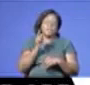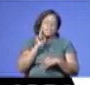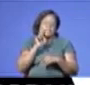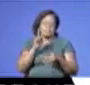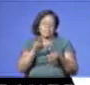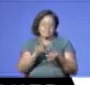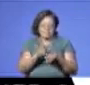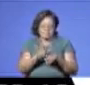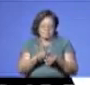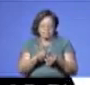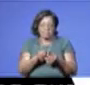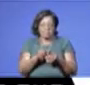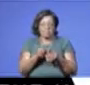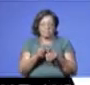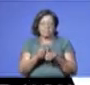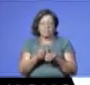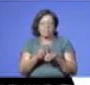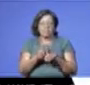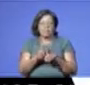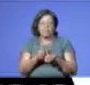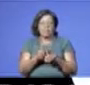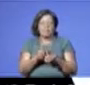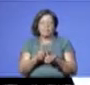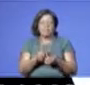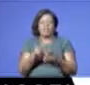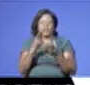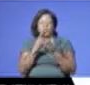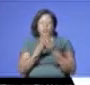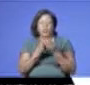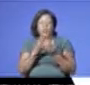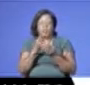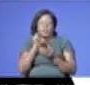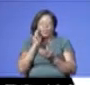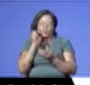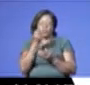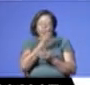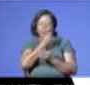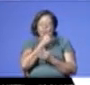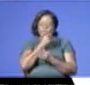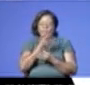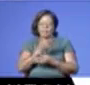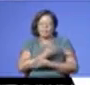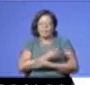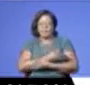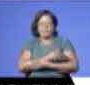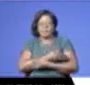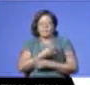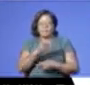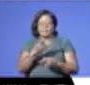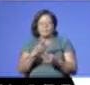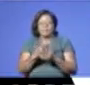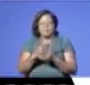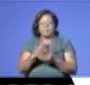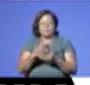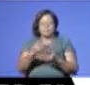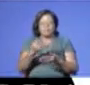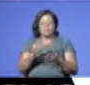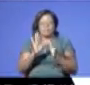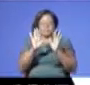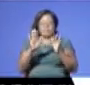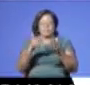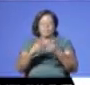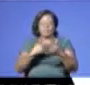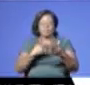last August, and they were being christened. Their christening date would have been the Sunday before the airport